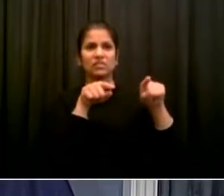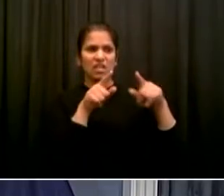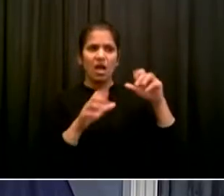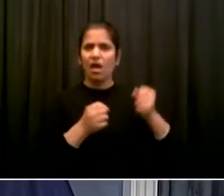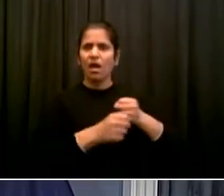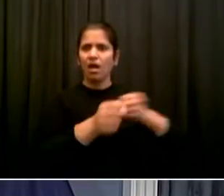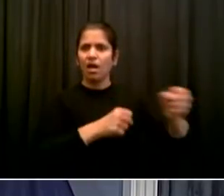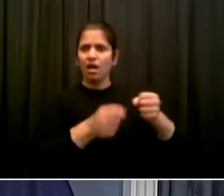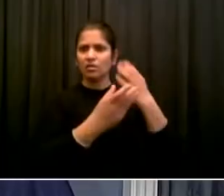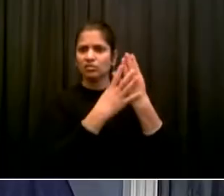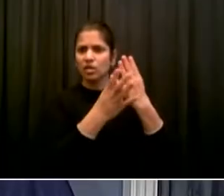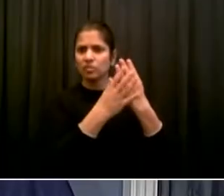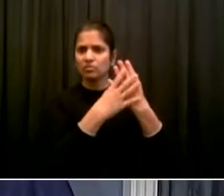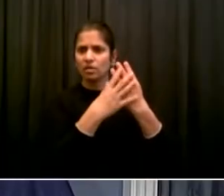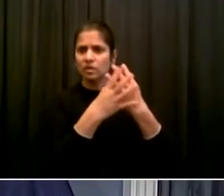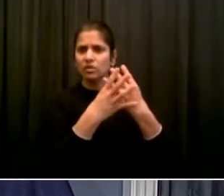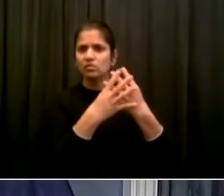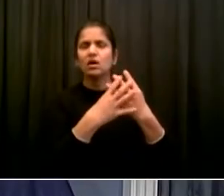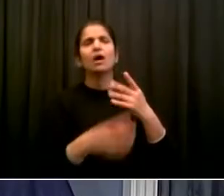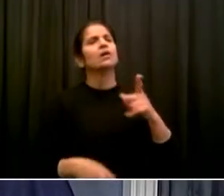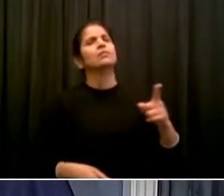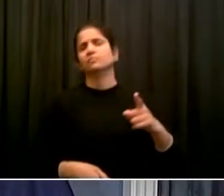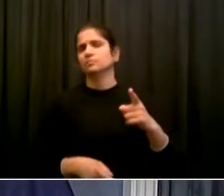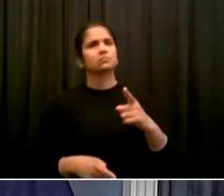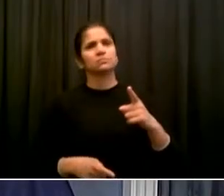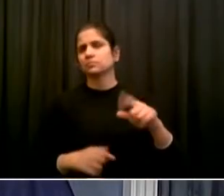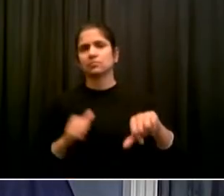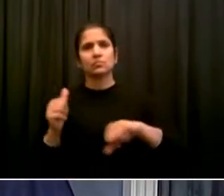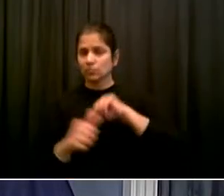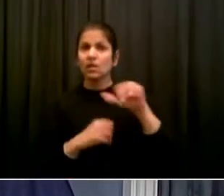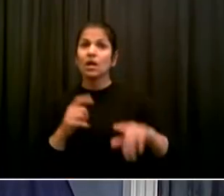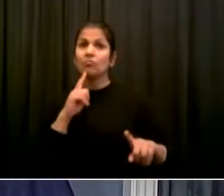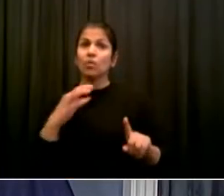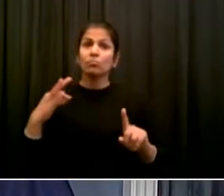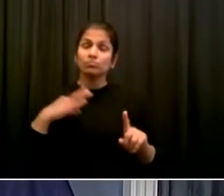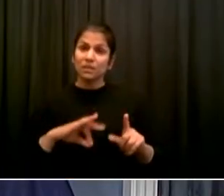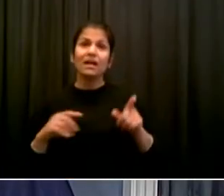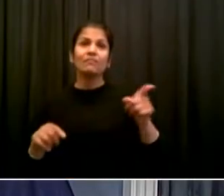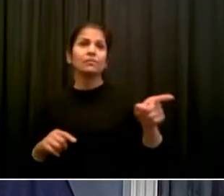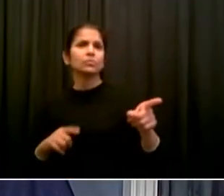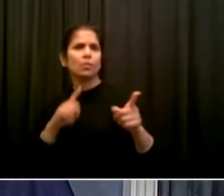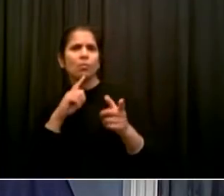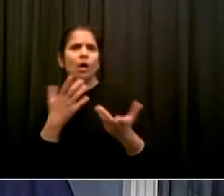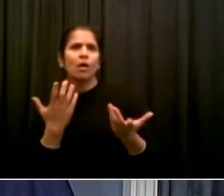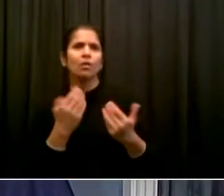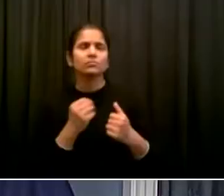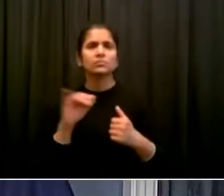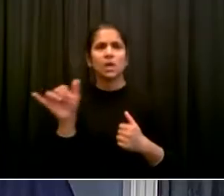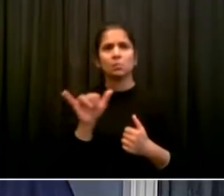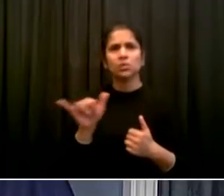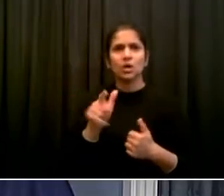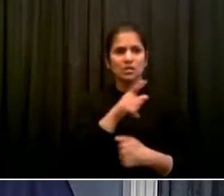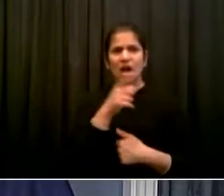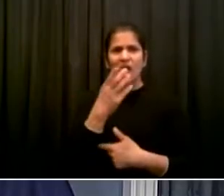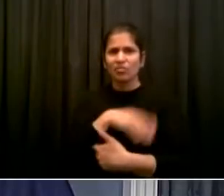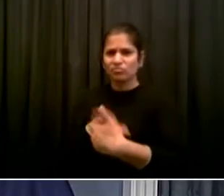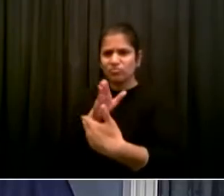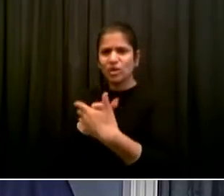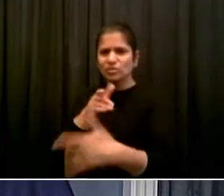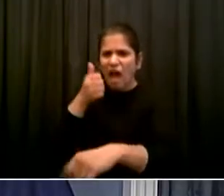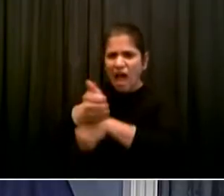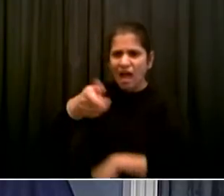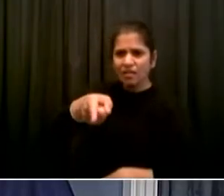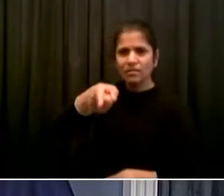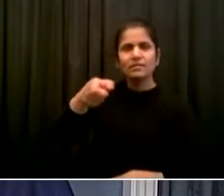Social safety net benefit recipients are monitored, tracked, and prosecuted for fraud. Justice system fees and fines have a greater